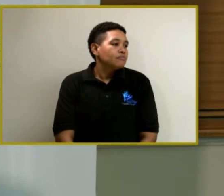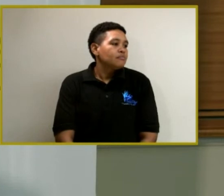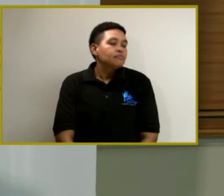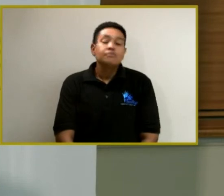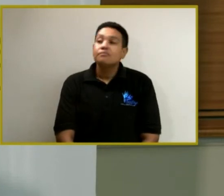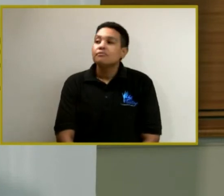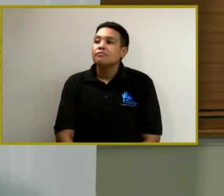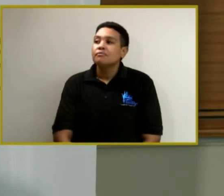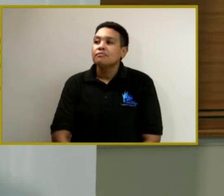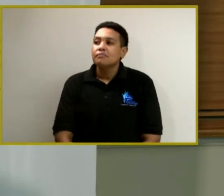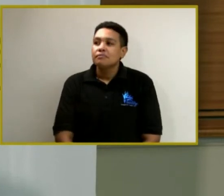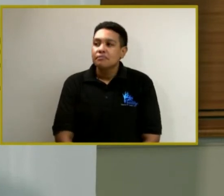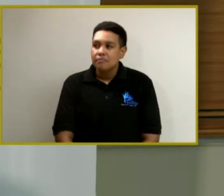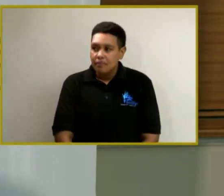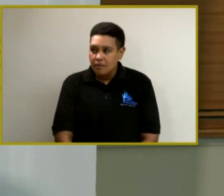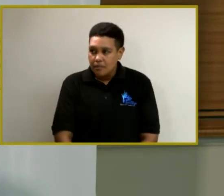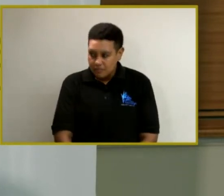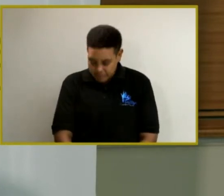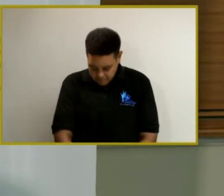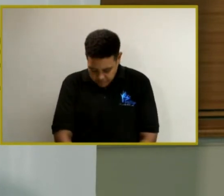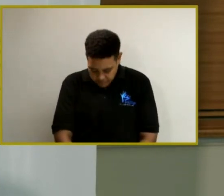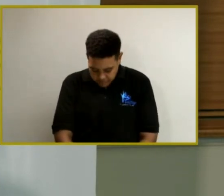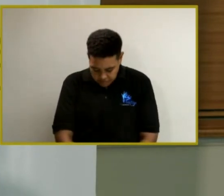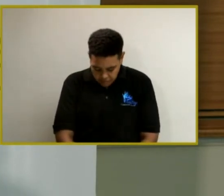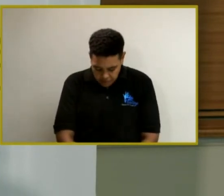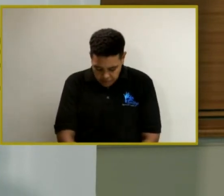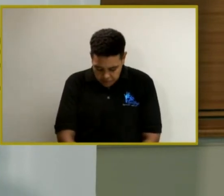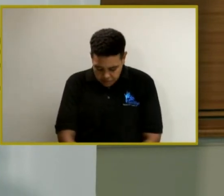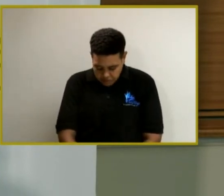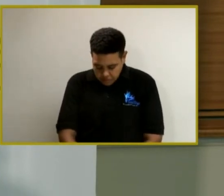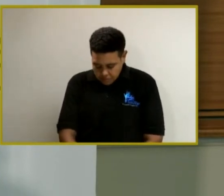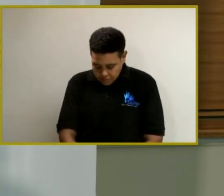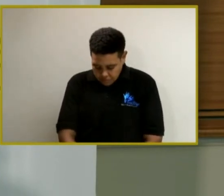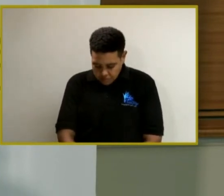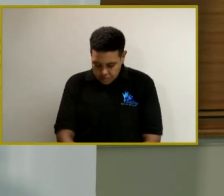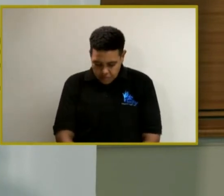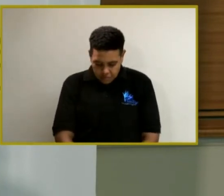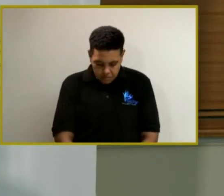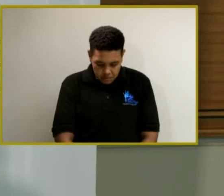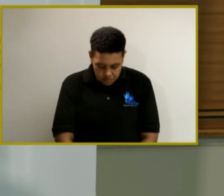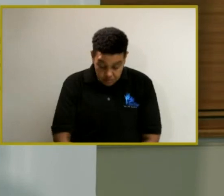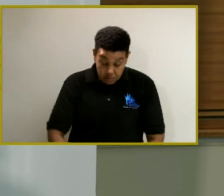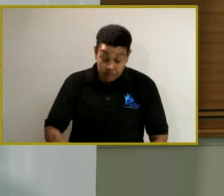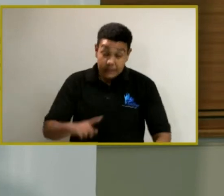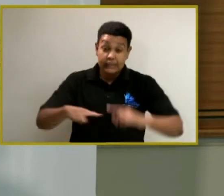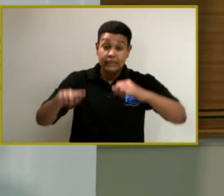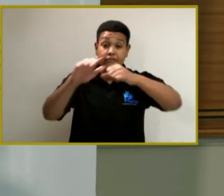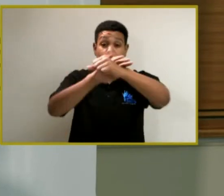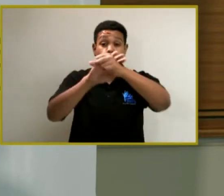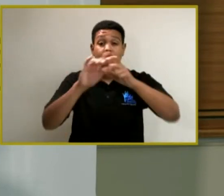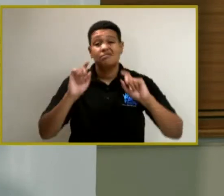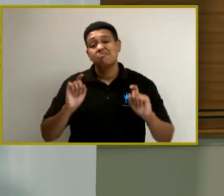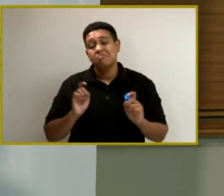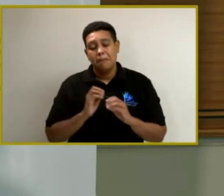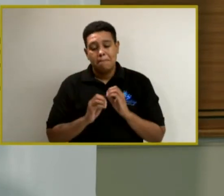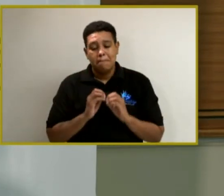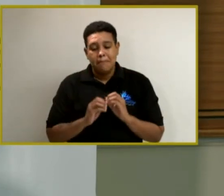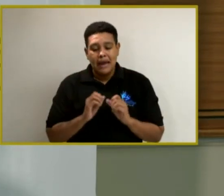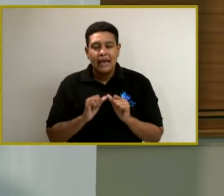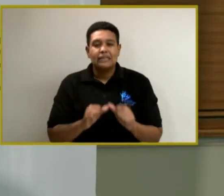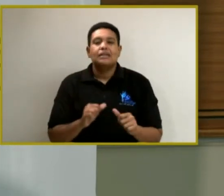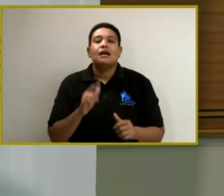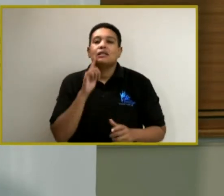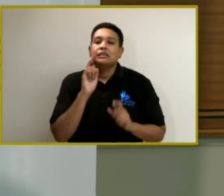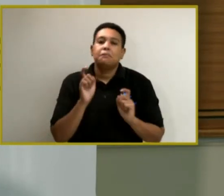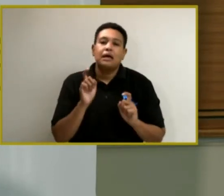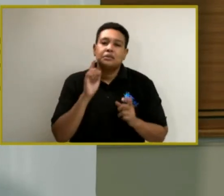maintenance and management of inventory. All of these things are part of the management of the